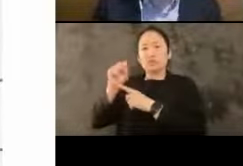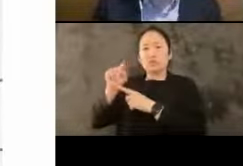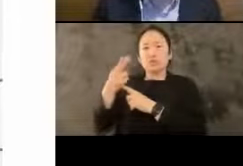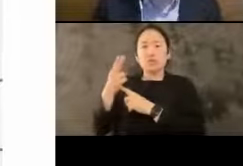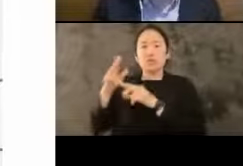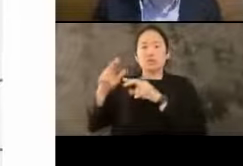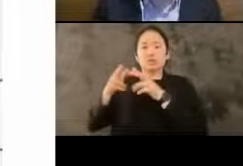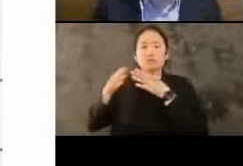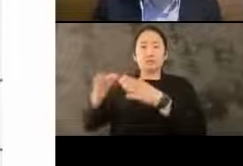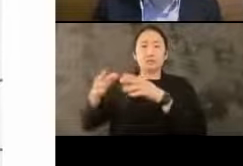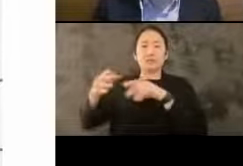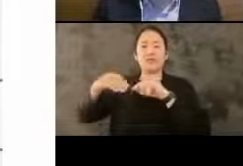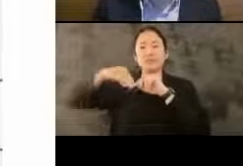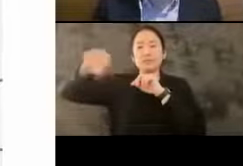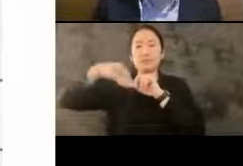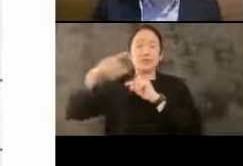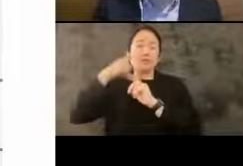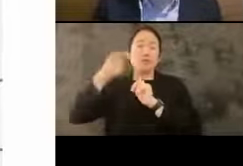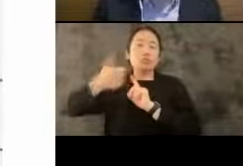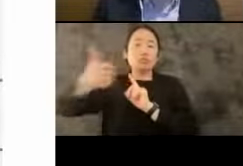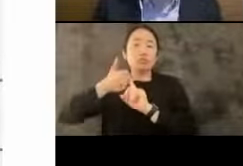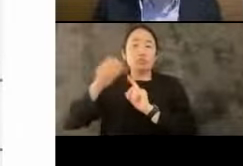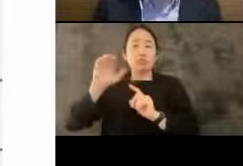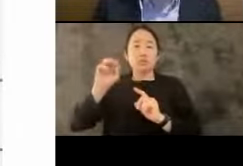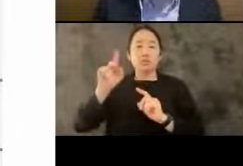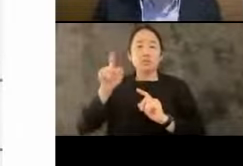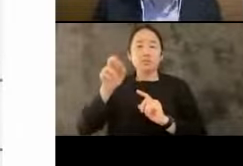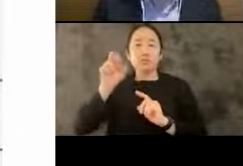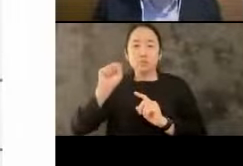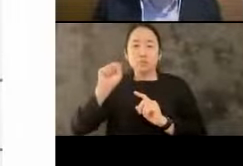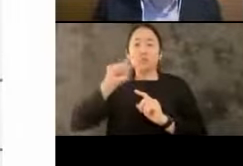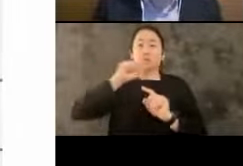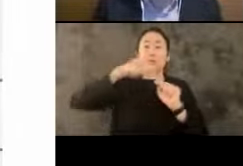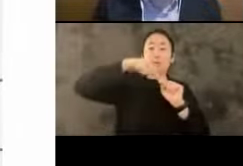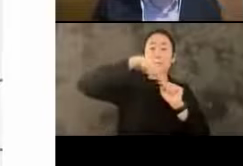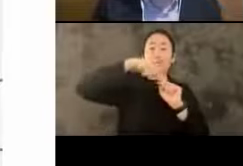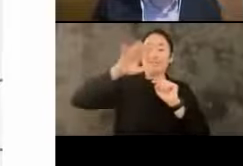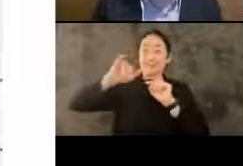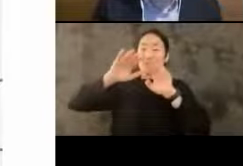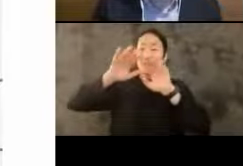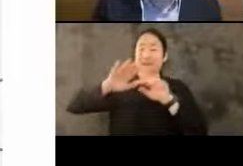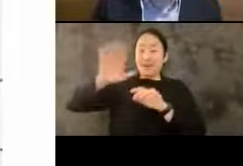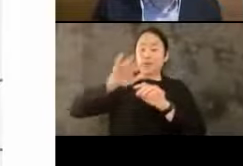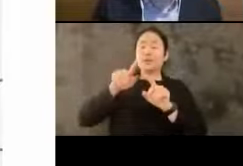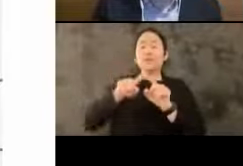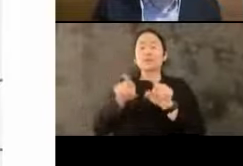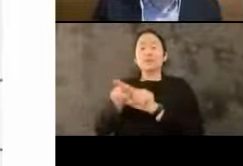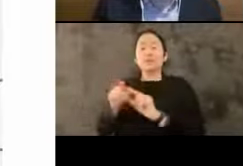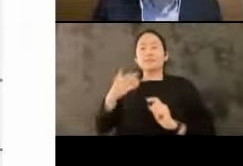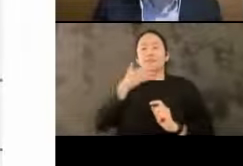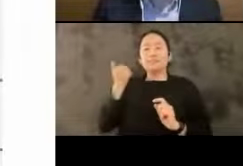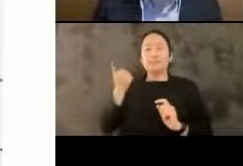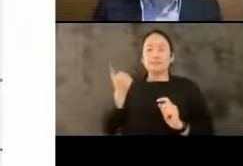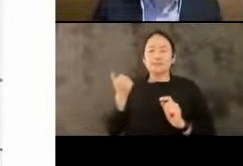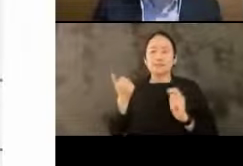corridor that would serve the 30th Street corridor, but would really best serve from the